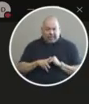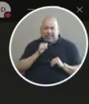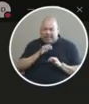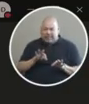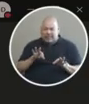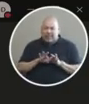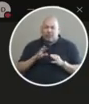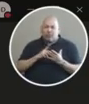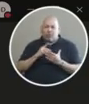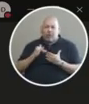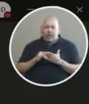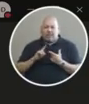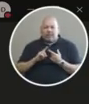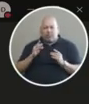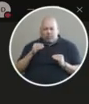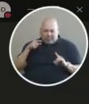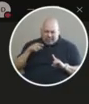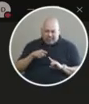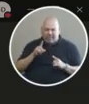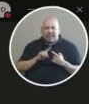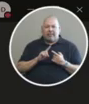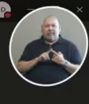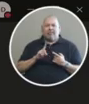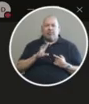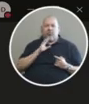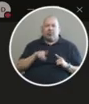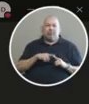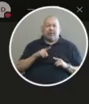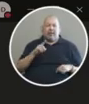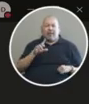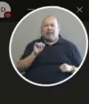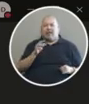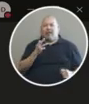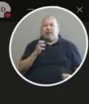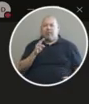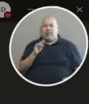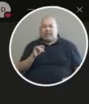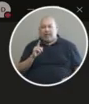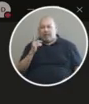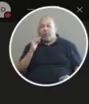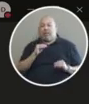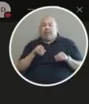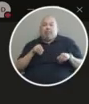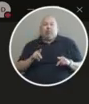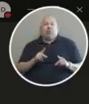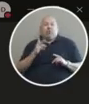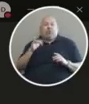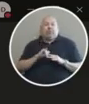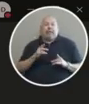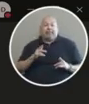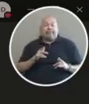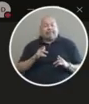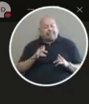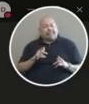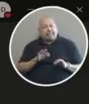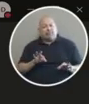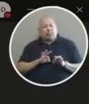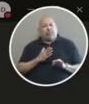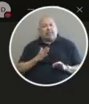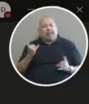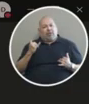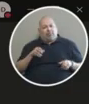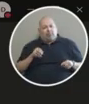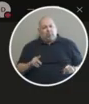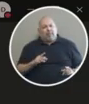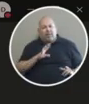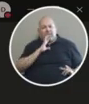non-essential projects. Let me be more specific. I'm referring specifically to the arena. If you had one opportunity to do the ethical thing, now is your chance. And